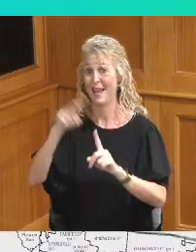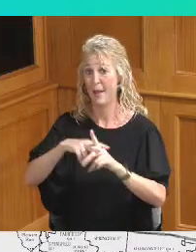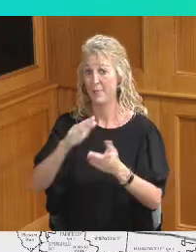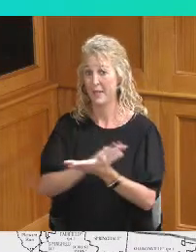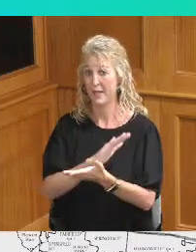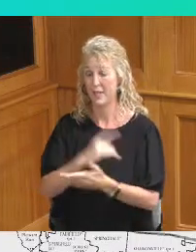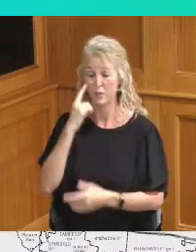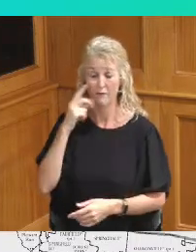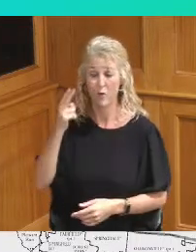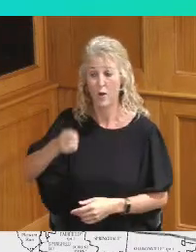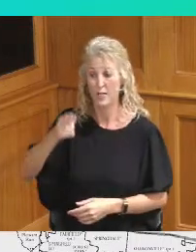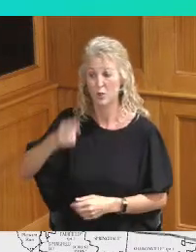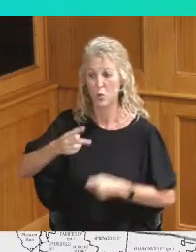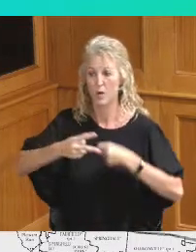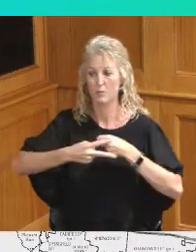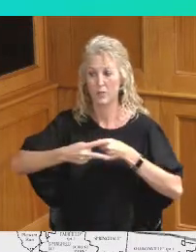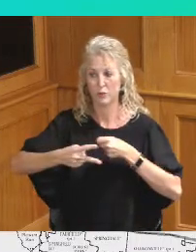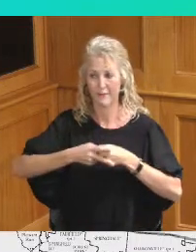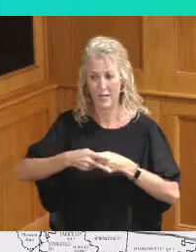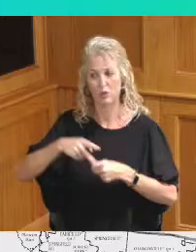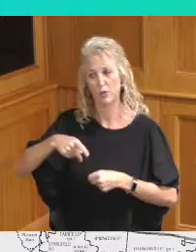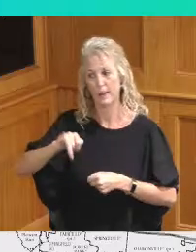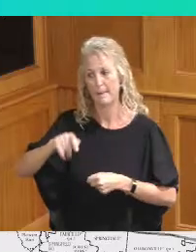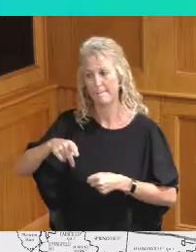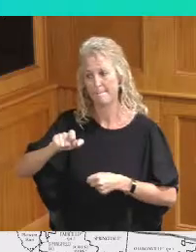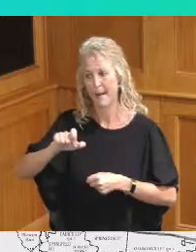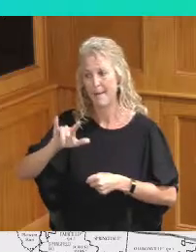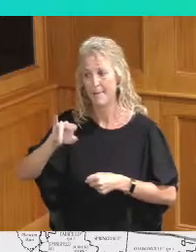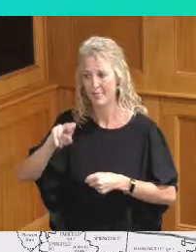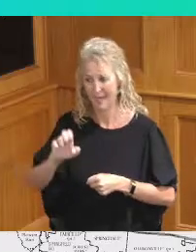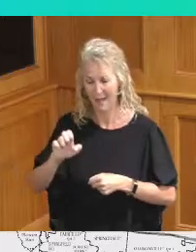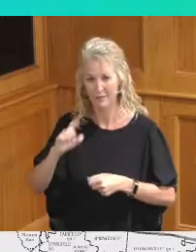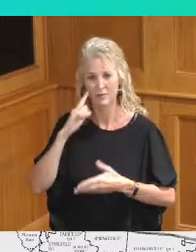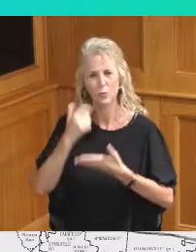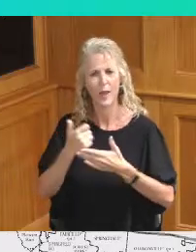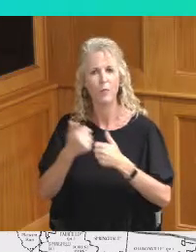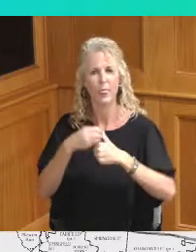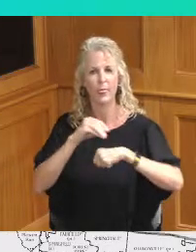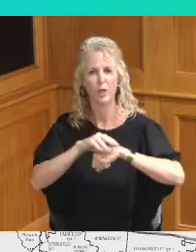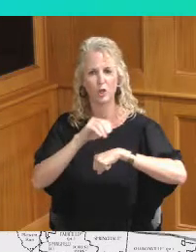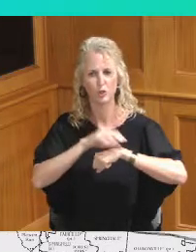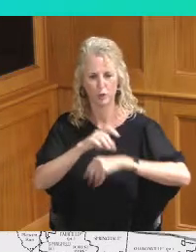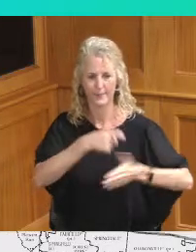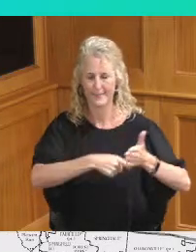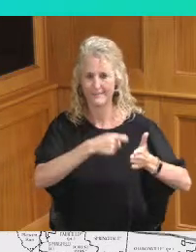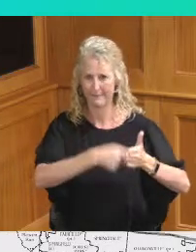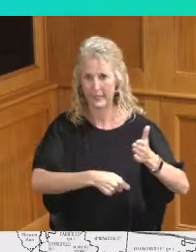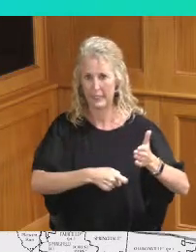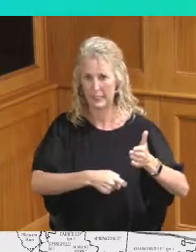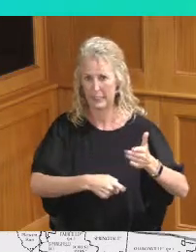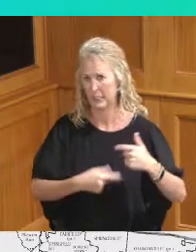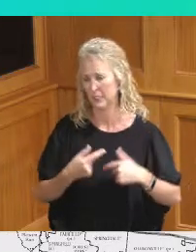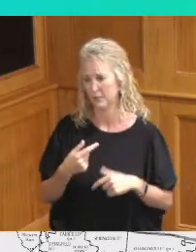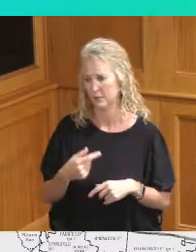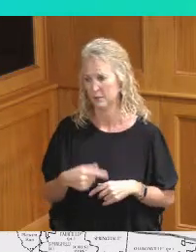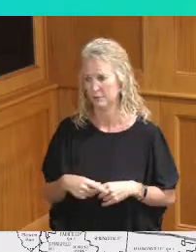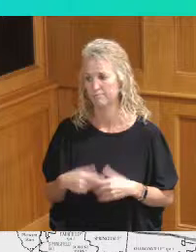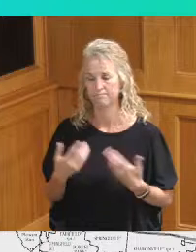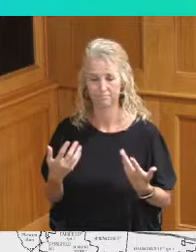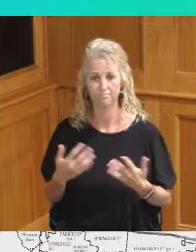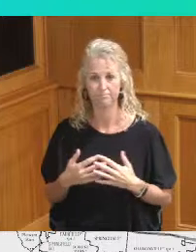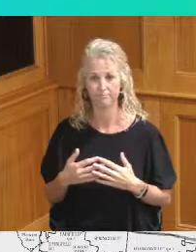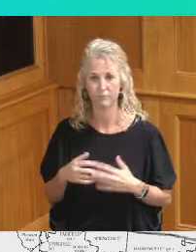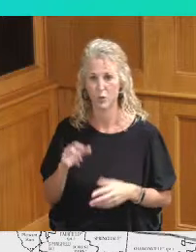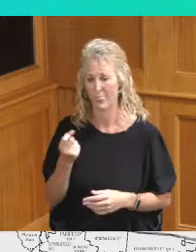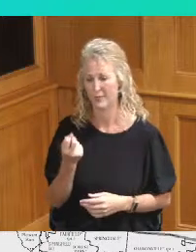Ohio Historic Preservation Pipeline Initiative Grant, which will pay for the work of our consultant to prepare the nomination for listing to the National Register